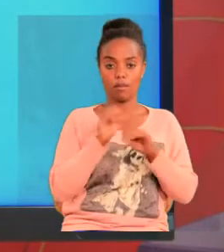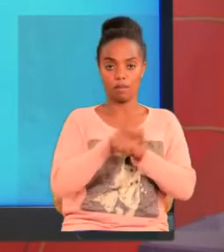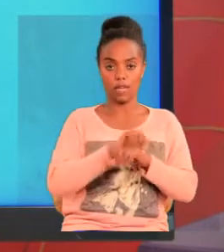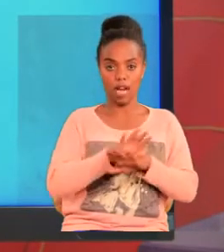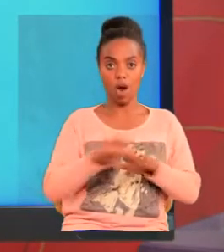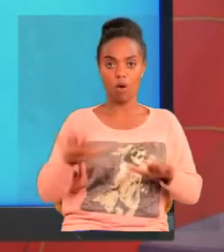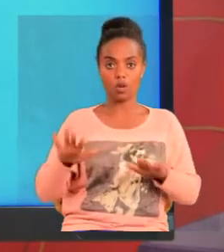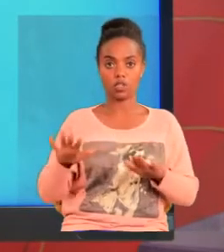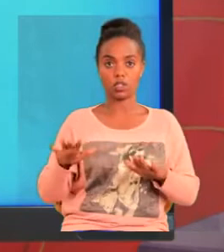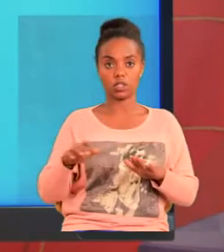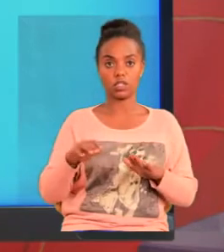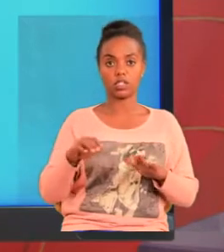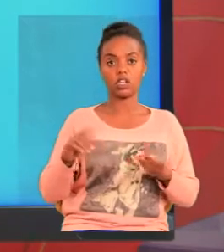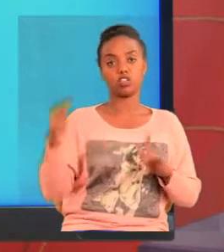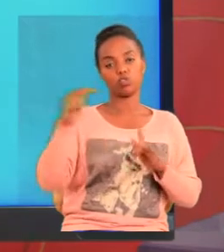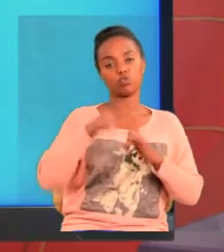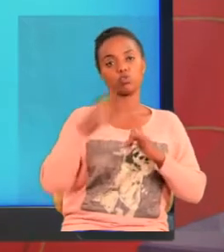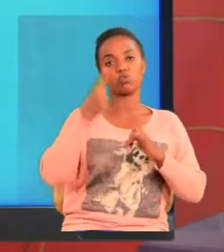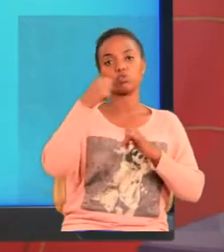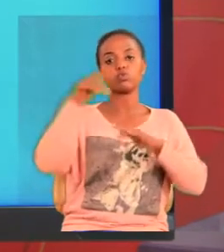the angle of elevation to the top